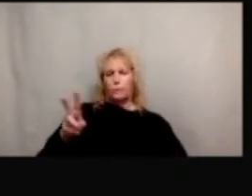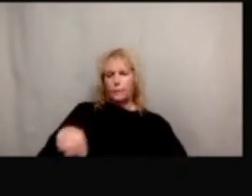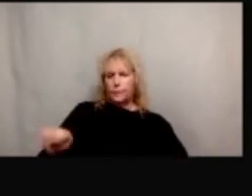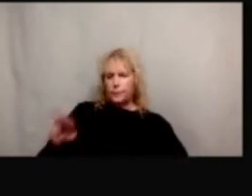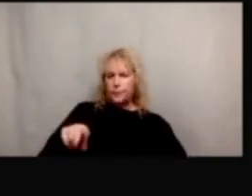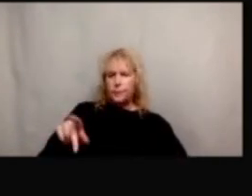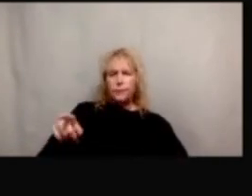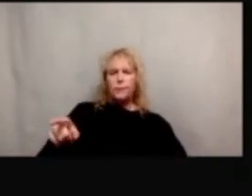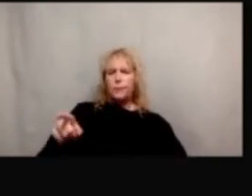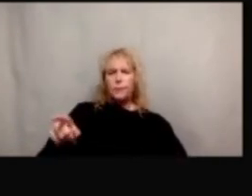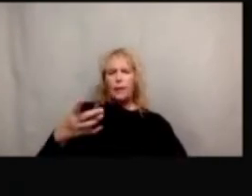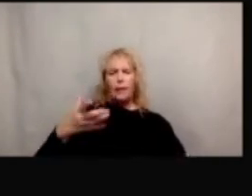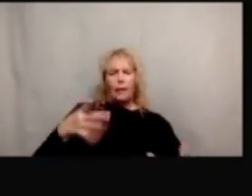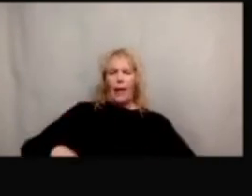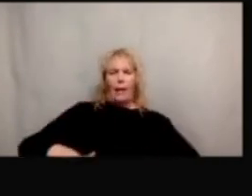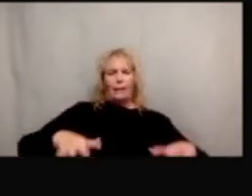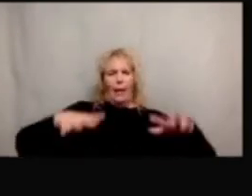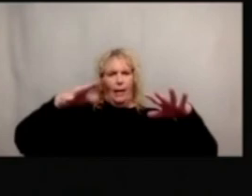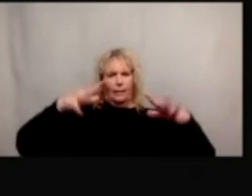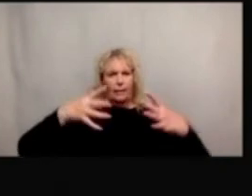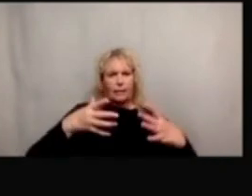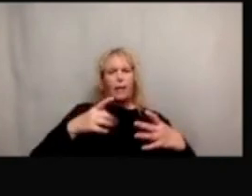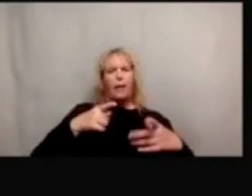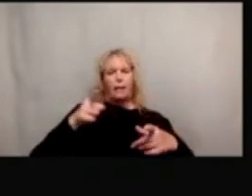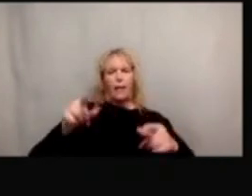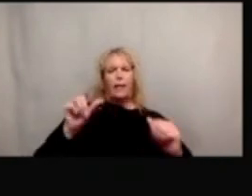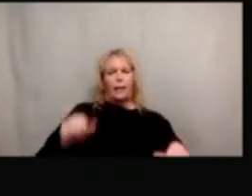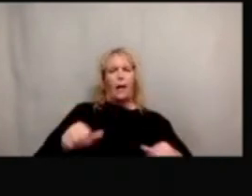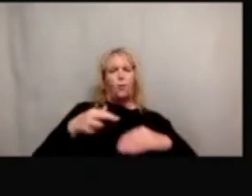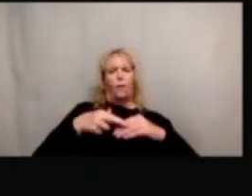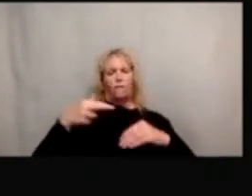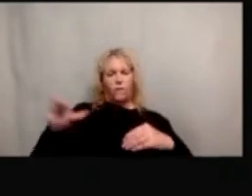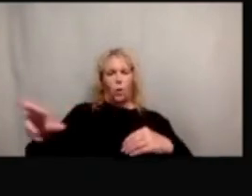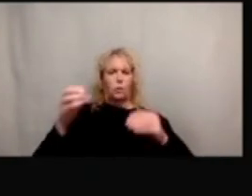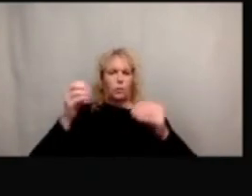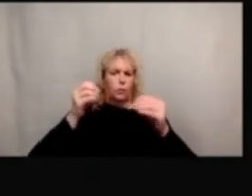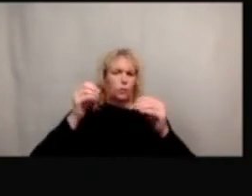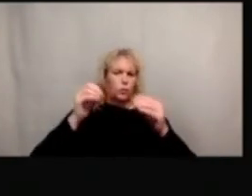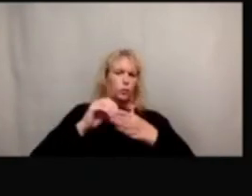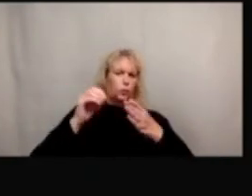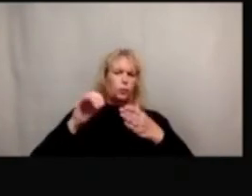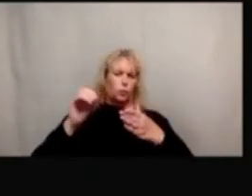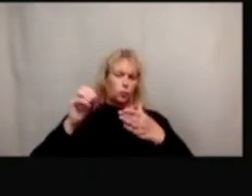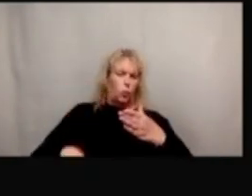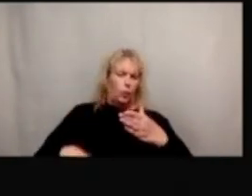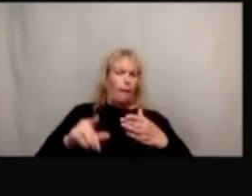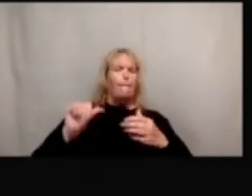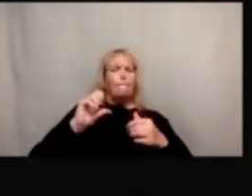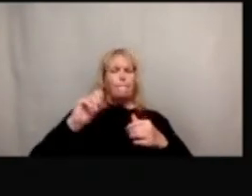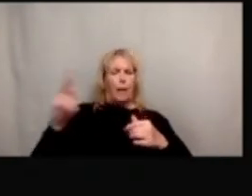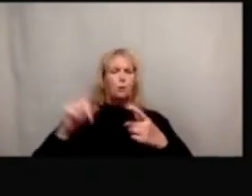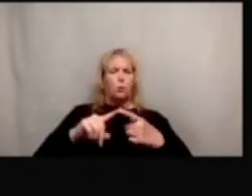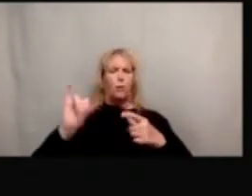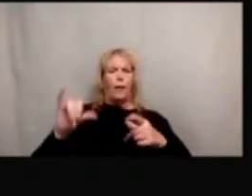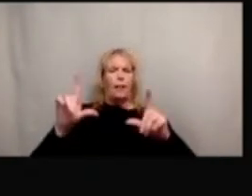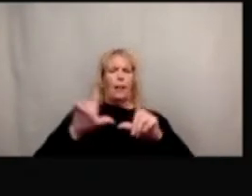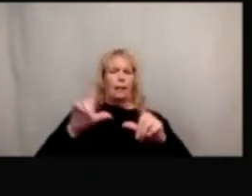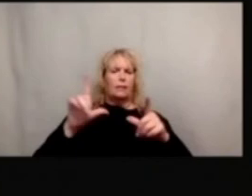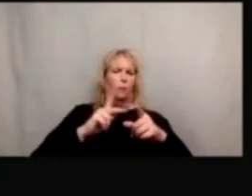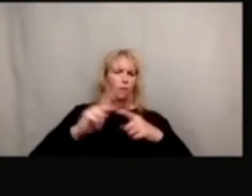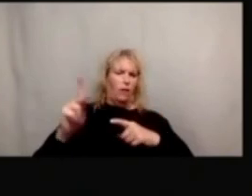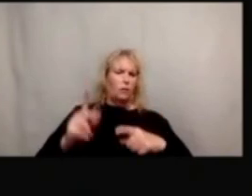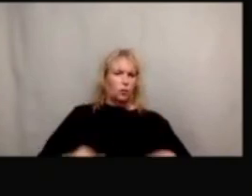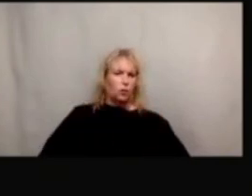to transition back into the classroom, can they then refer the student to a licensed professional within the school-based health